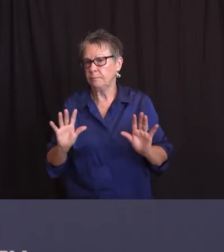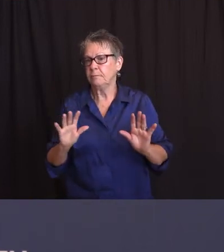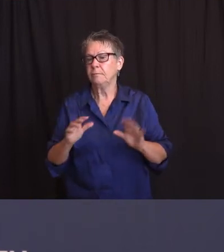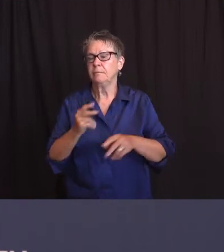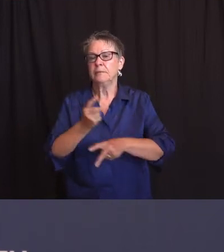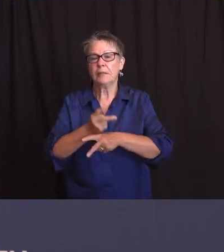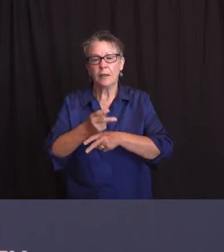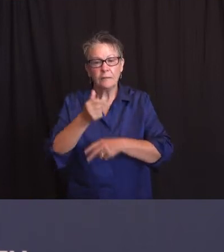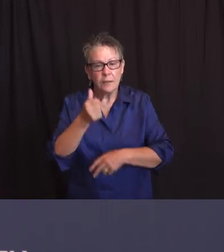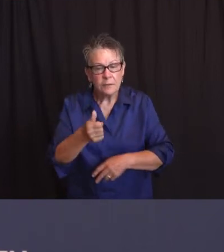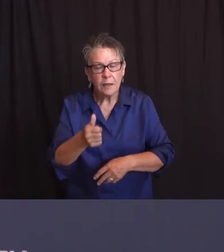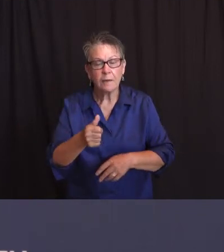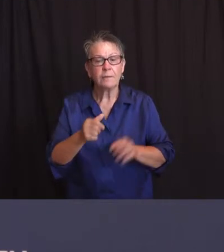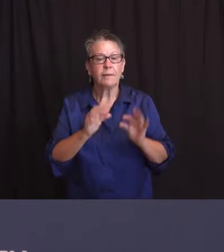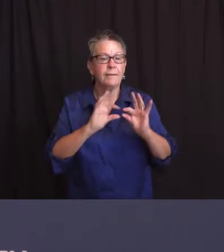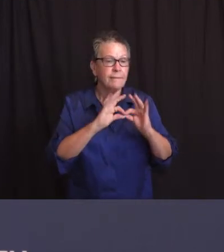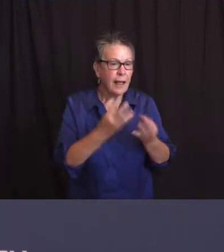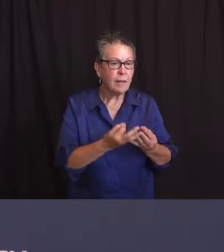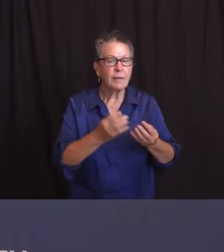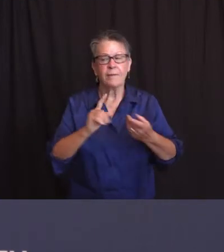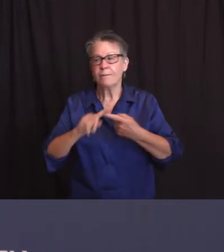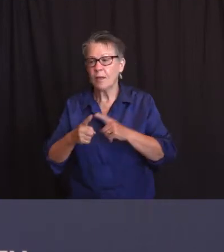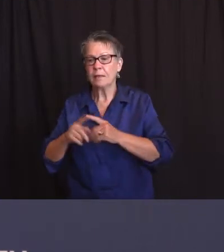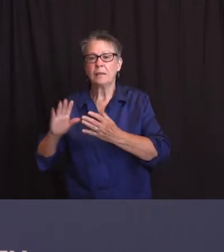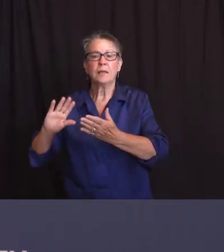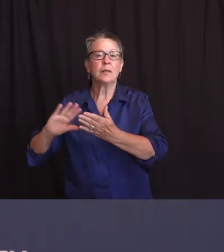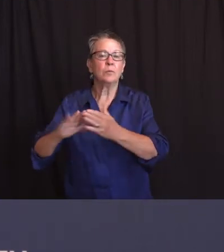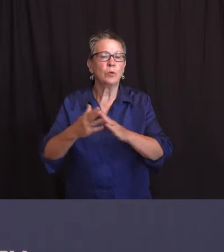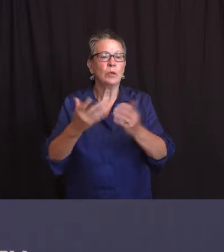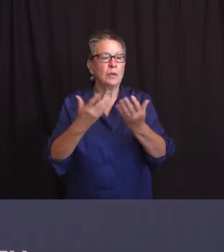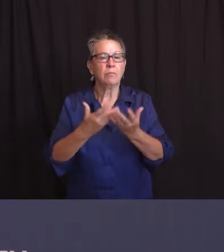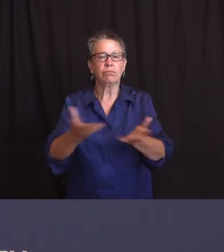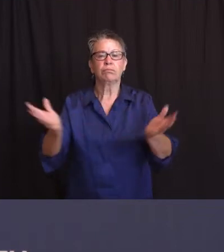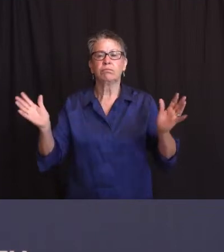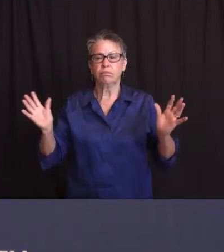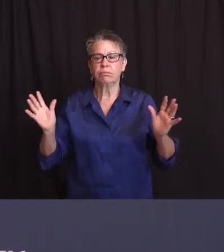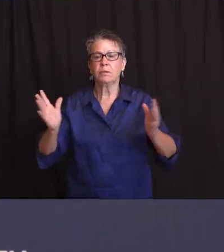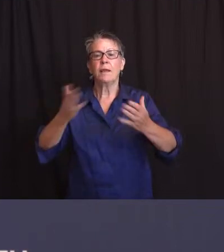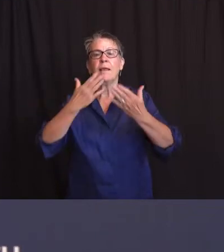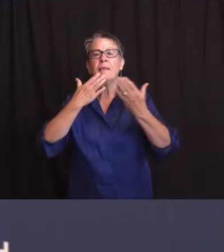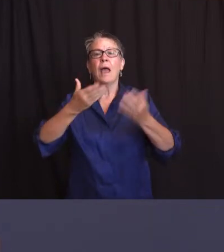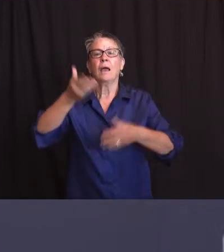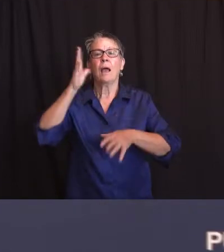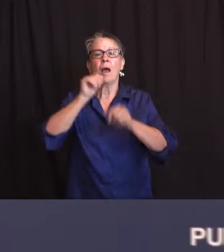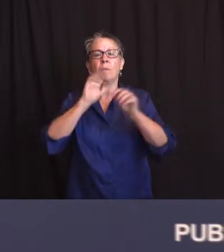They work, they're safe, and you're going to be protected. Thank you all. God bless.